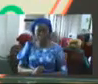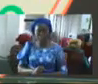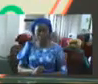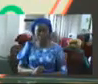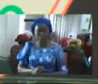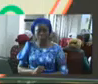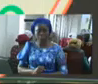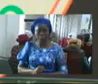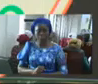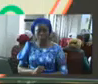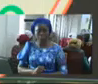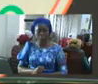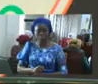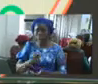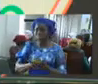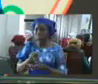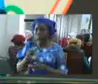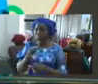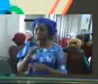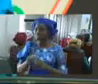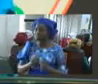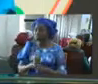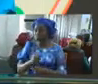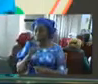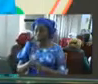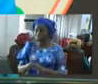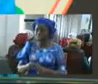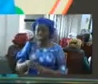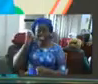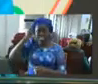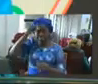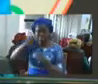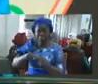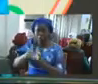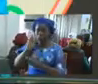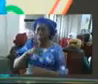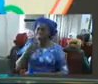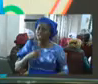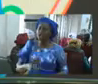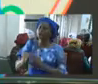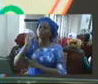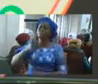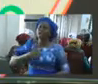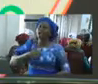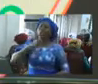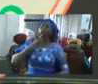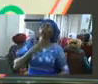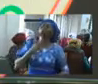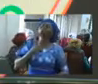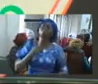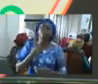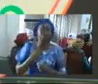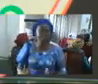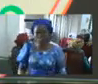And at that time, he remembered God. God, I'm thirsty. Ah, thirsty is a